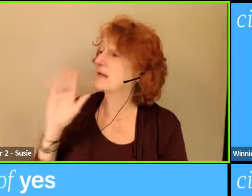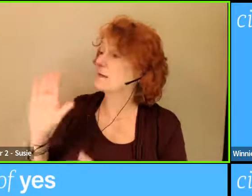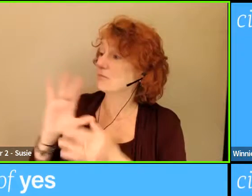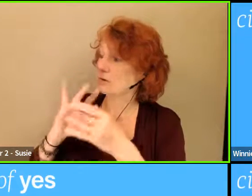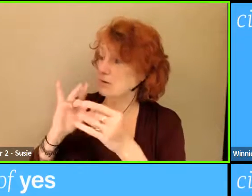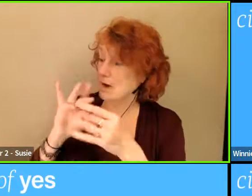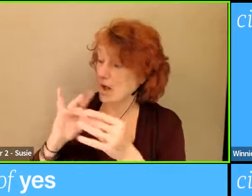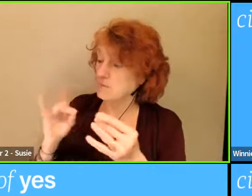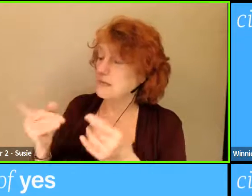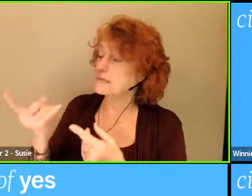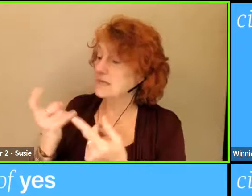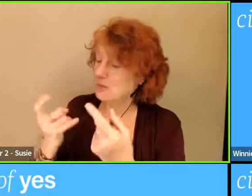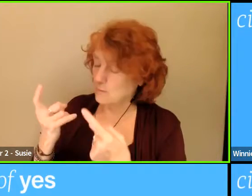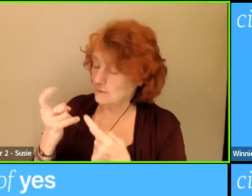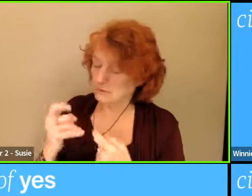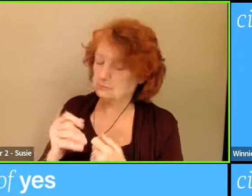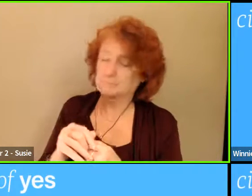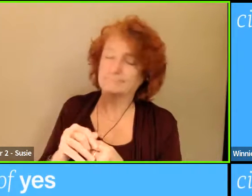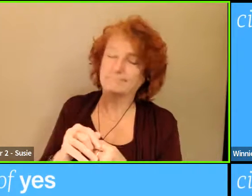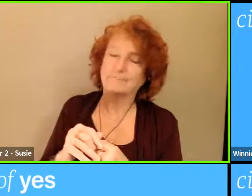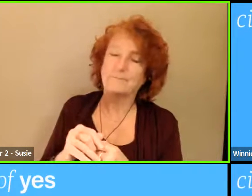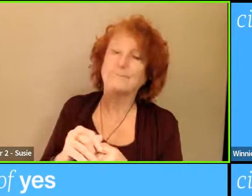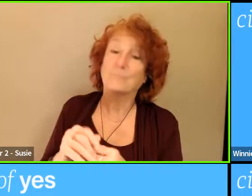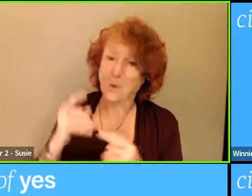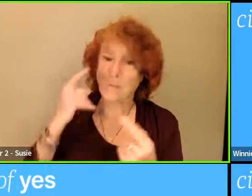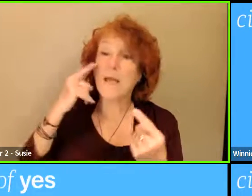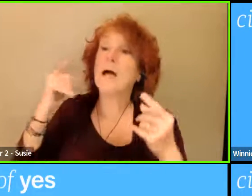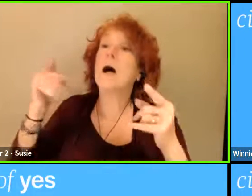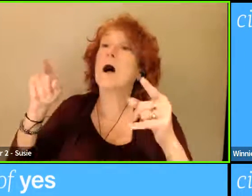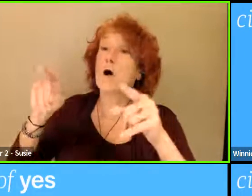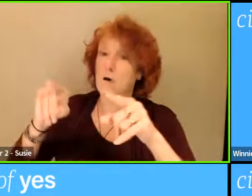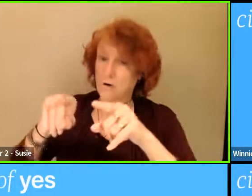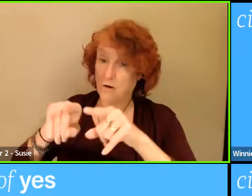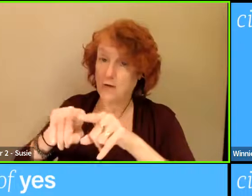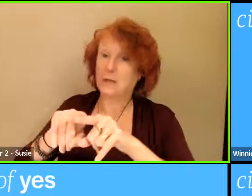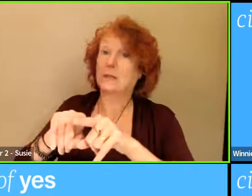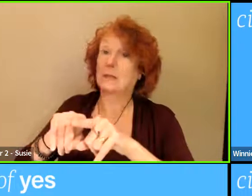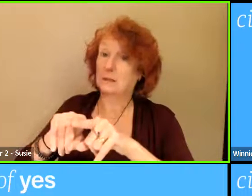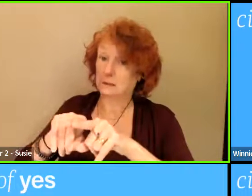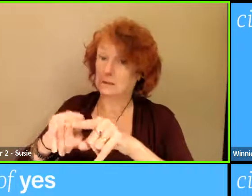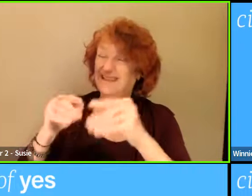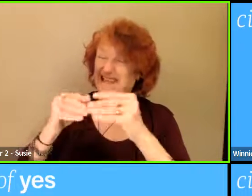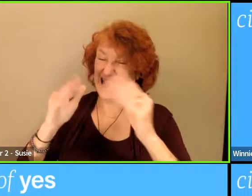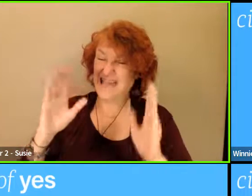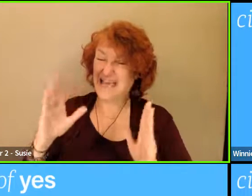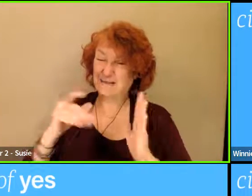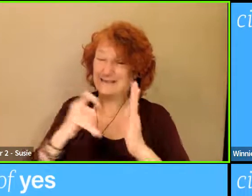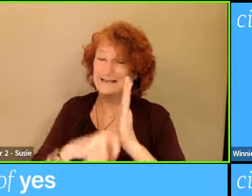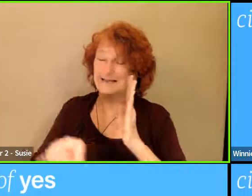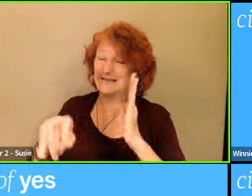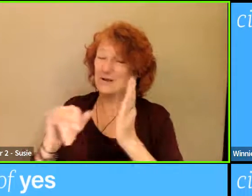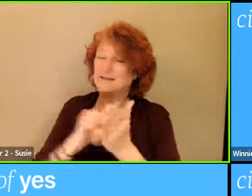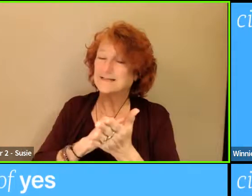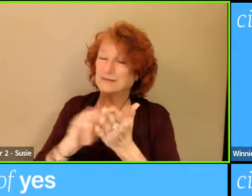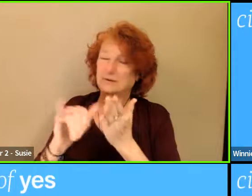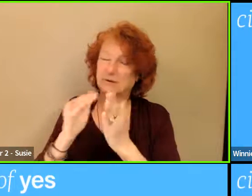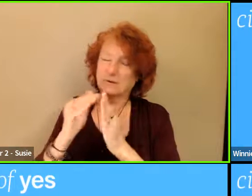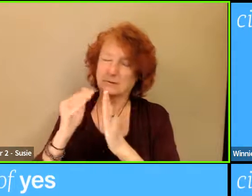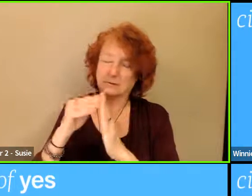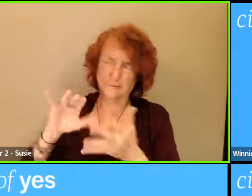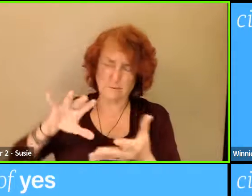questions, Olive. We completely agree that housing costs in New York City are out of